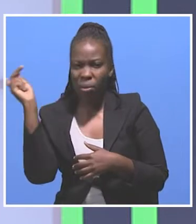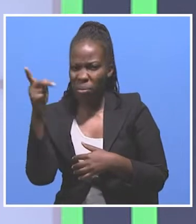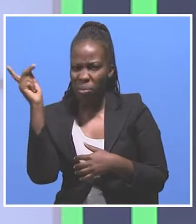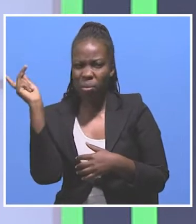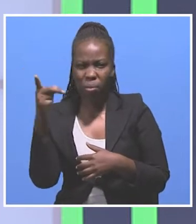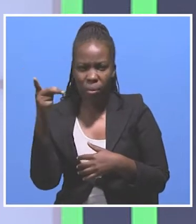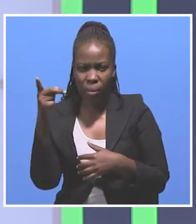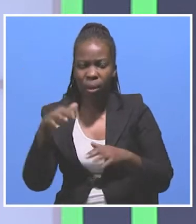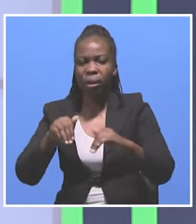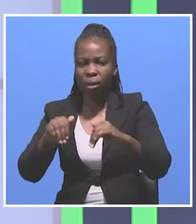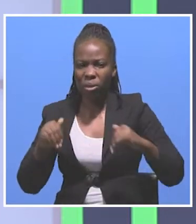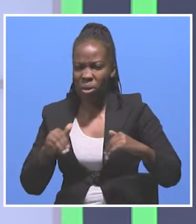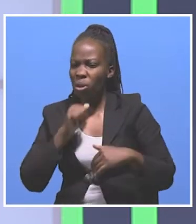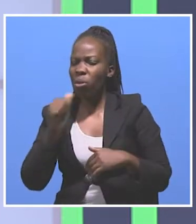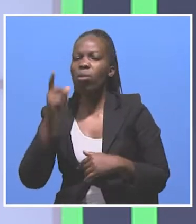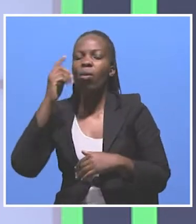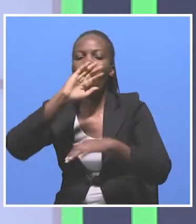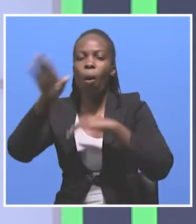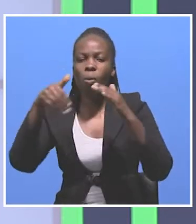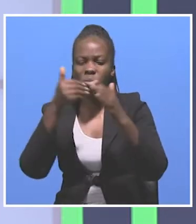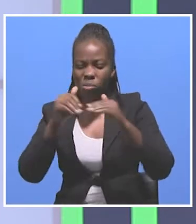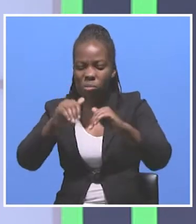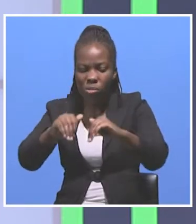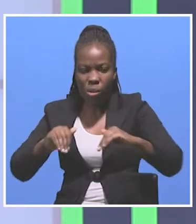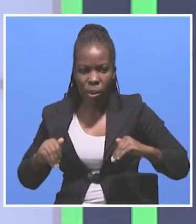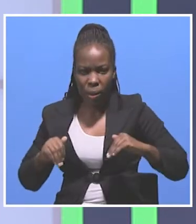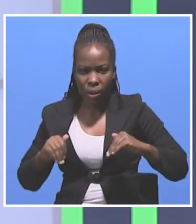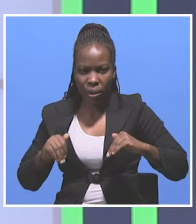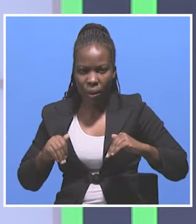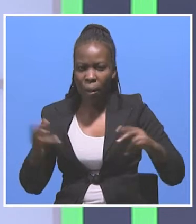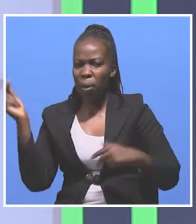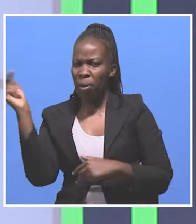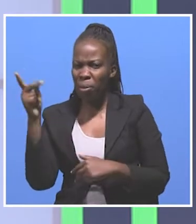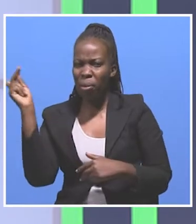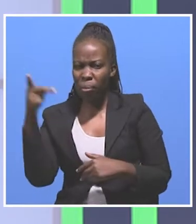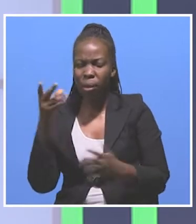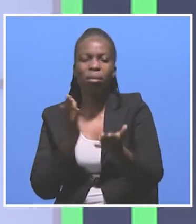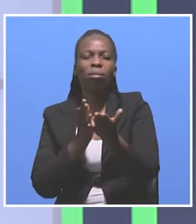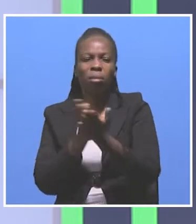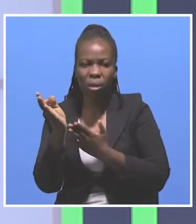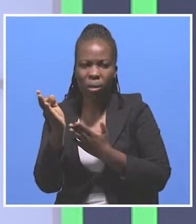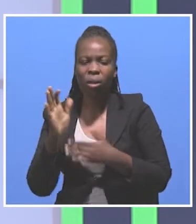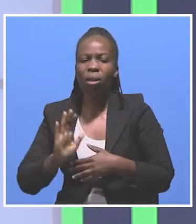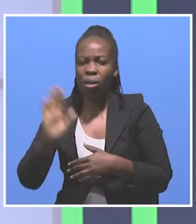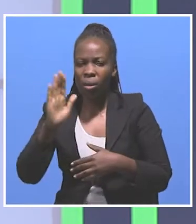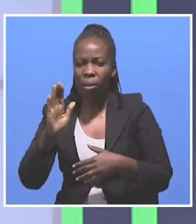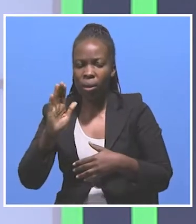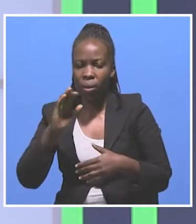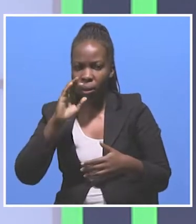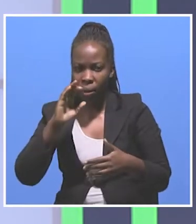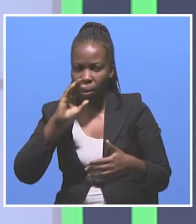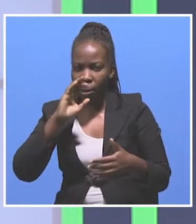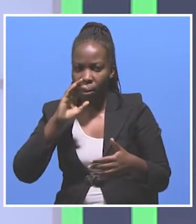not everyone will abstain. You will preach be faithful to your partner, and not everyone will